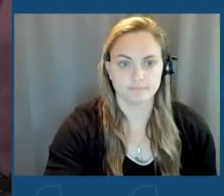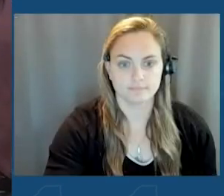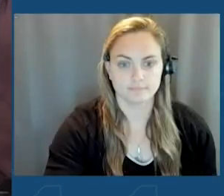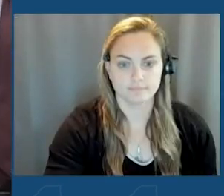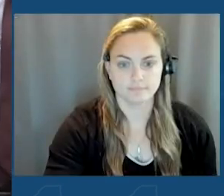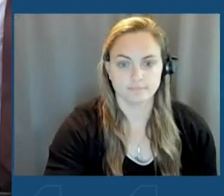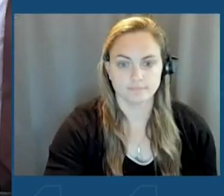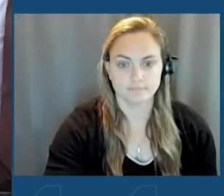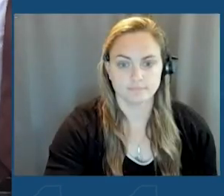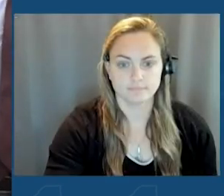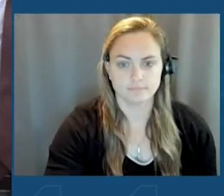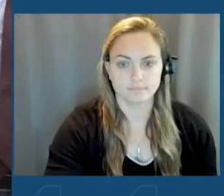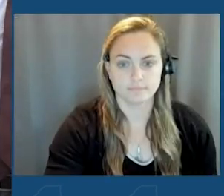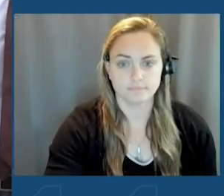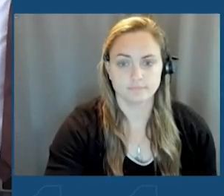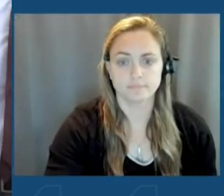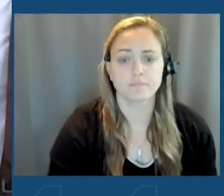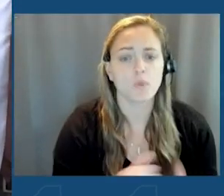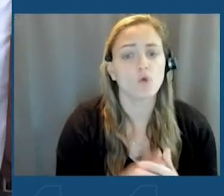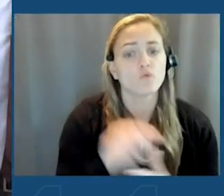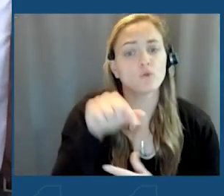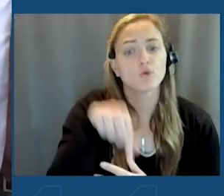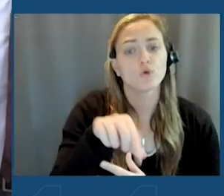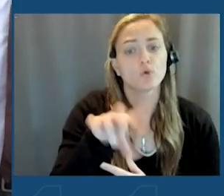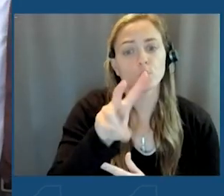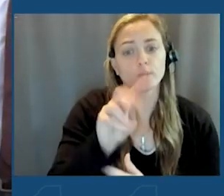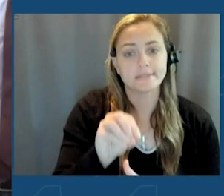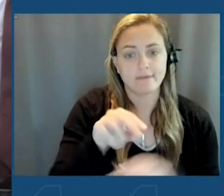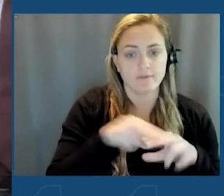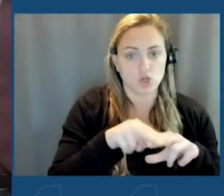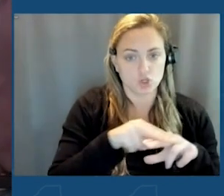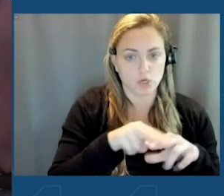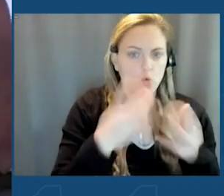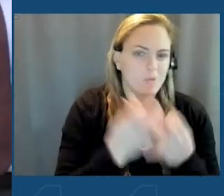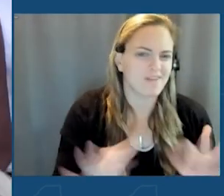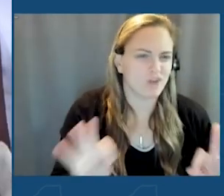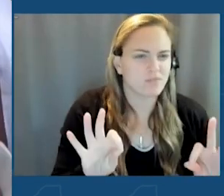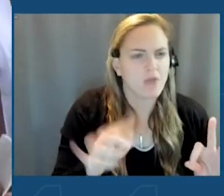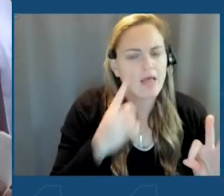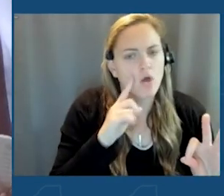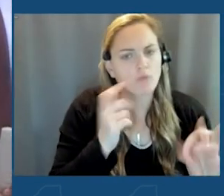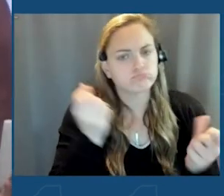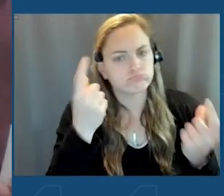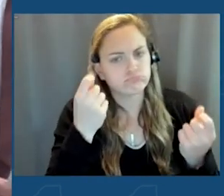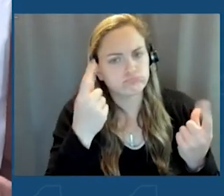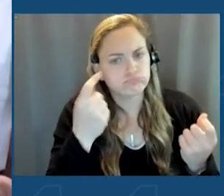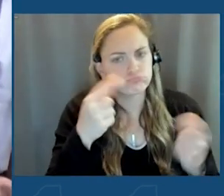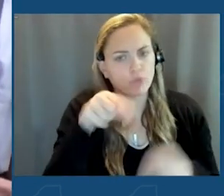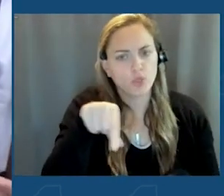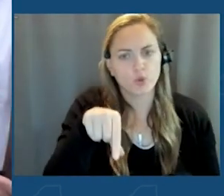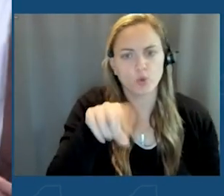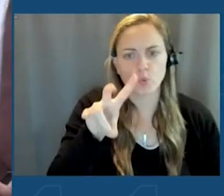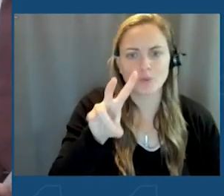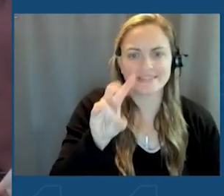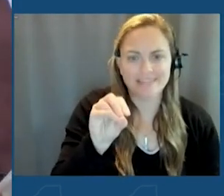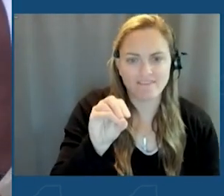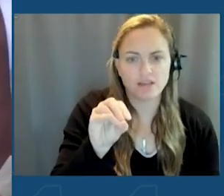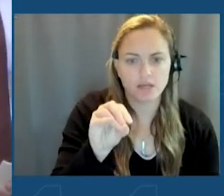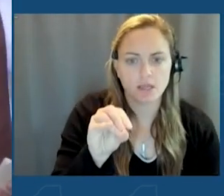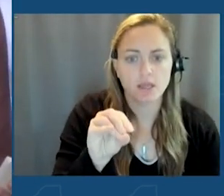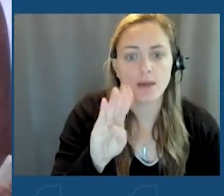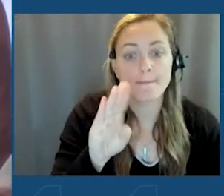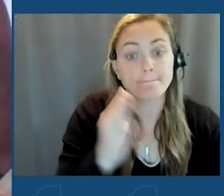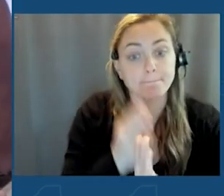Bus. I thought that made a lot of sense, that the Q70 bus could be this